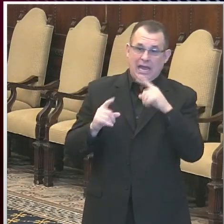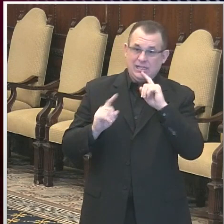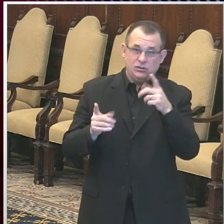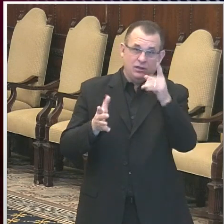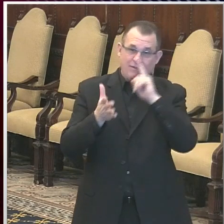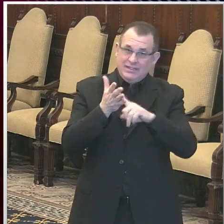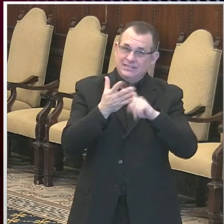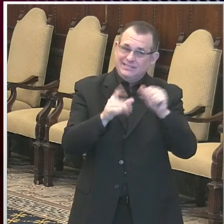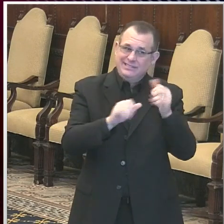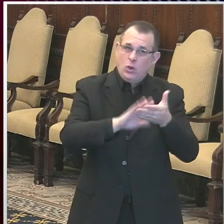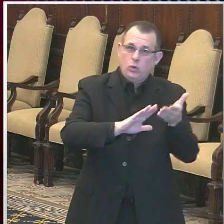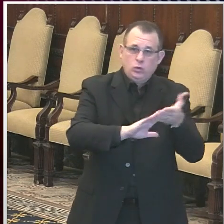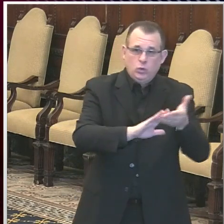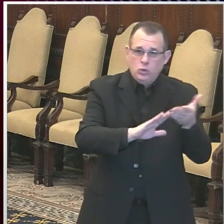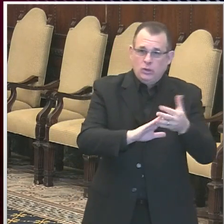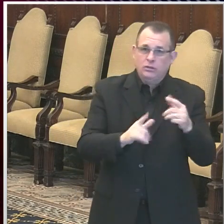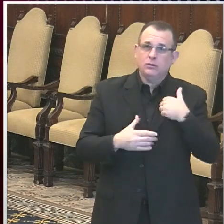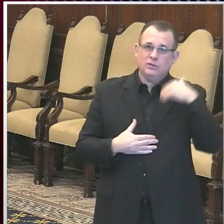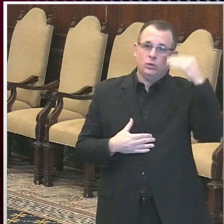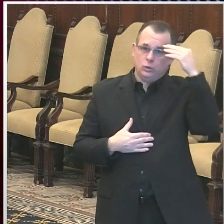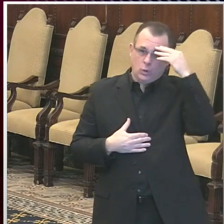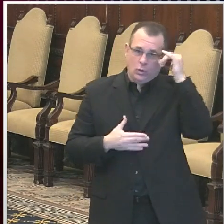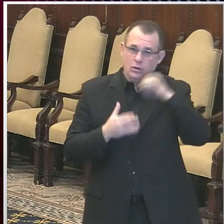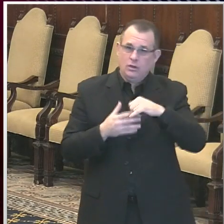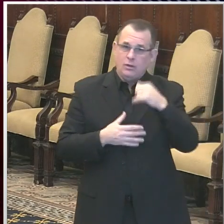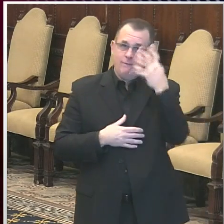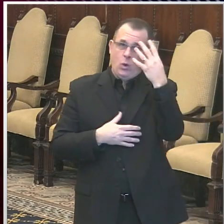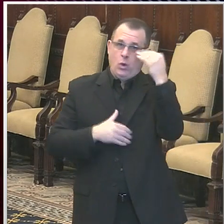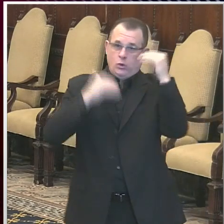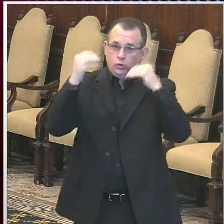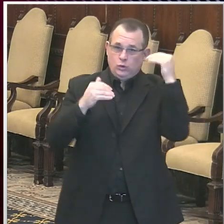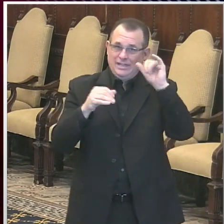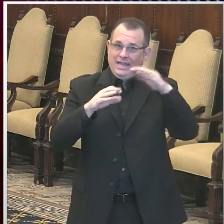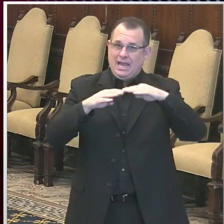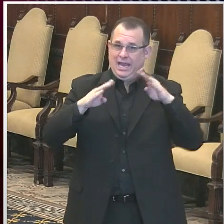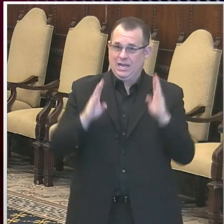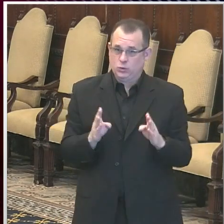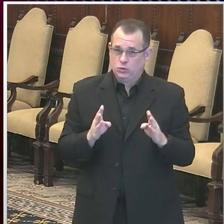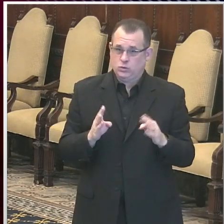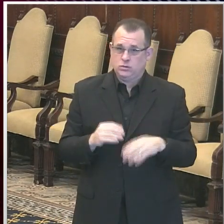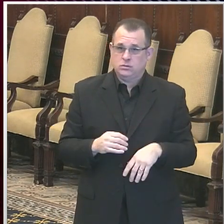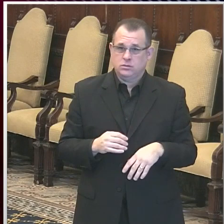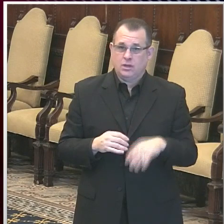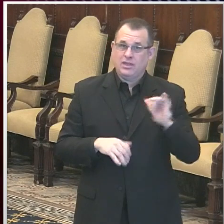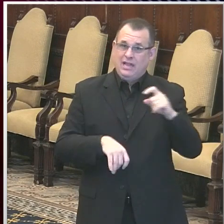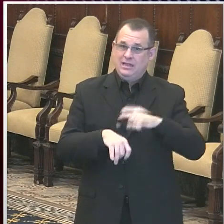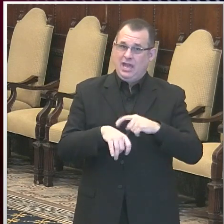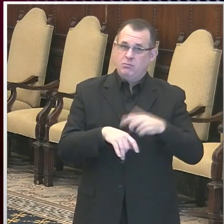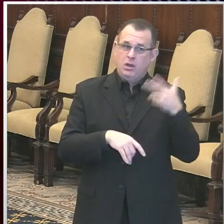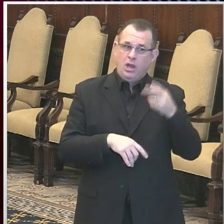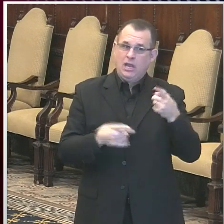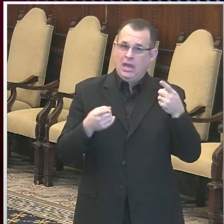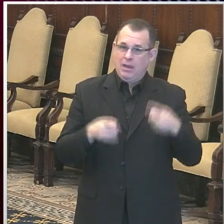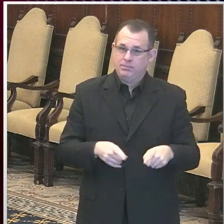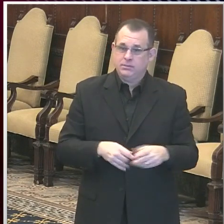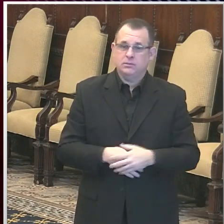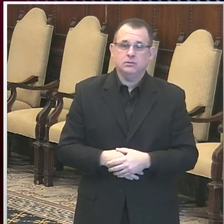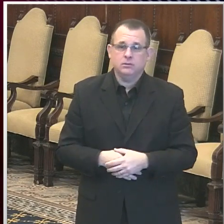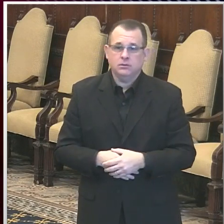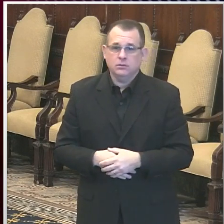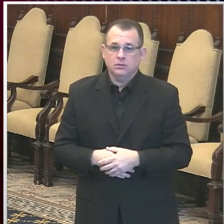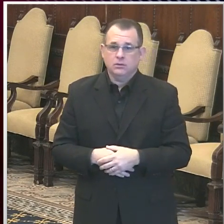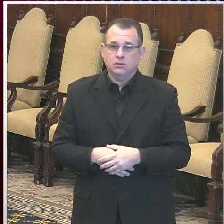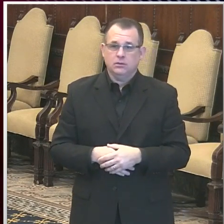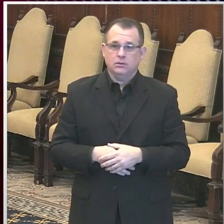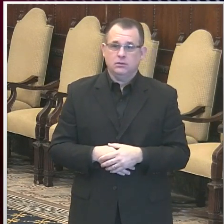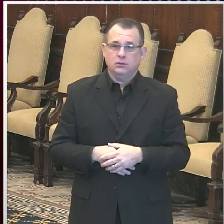are aware that there were 4 adults in the home at the time of the shooting. There was a .357 revolver that was